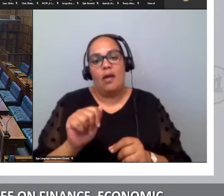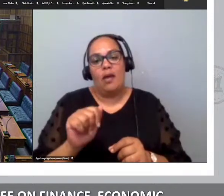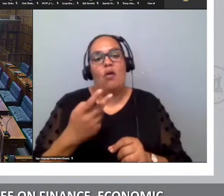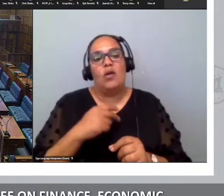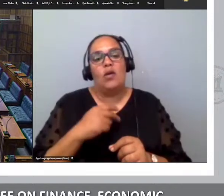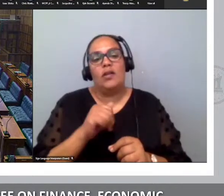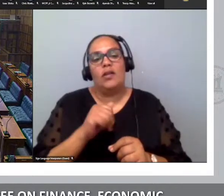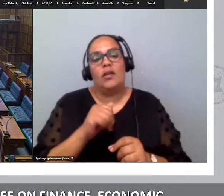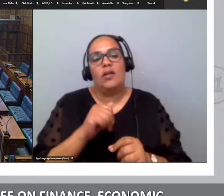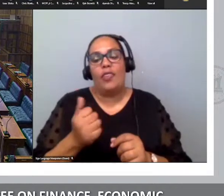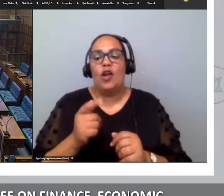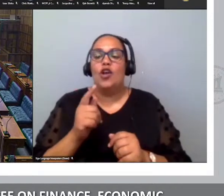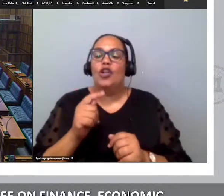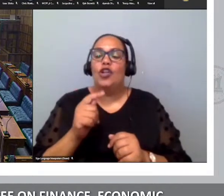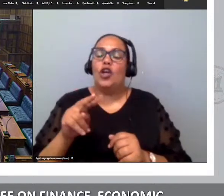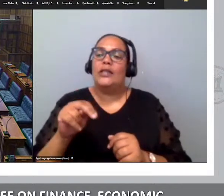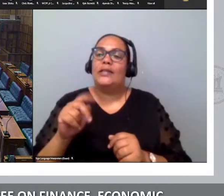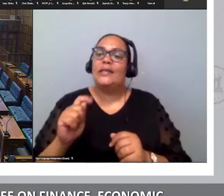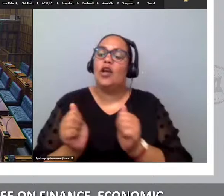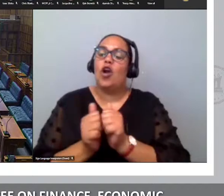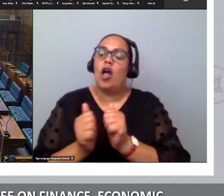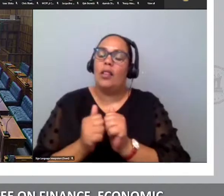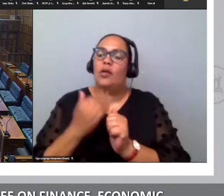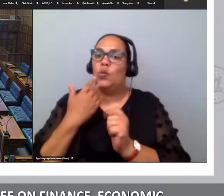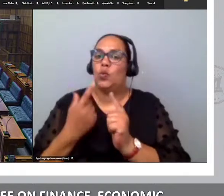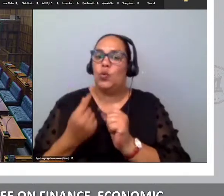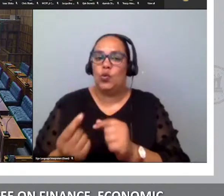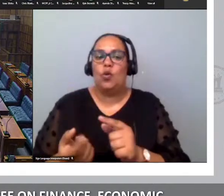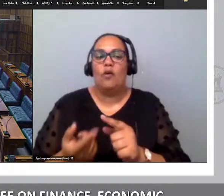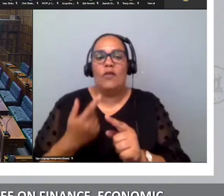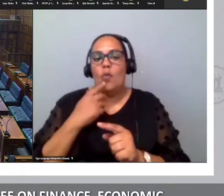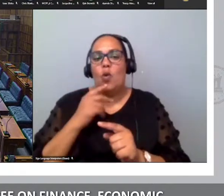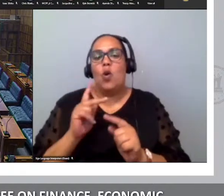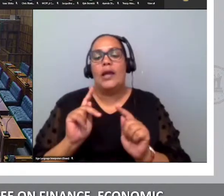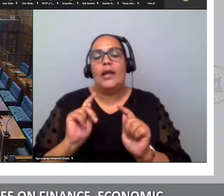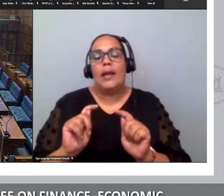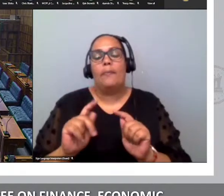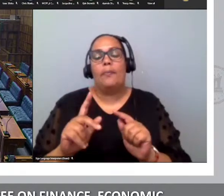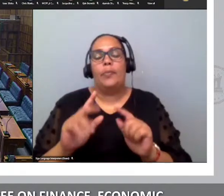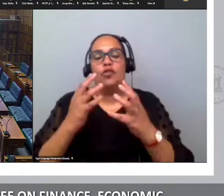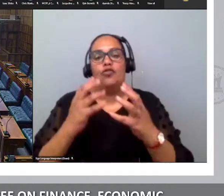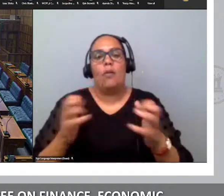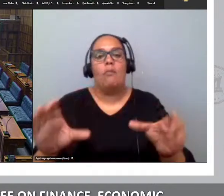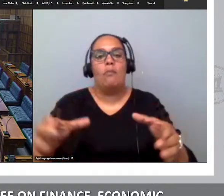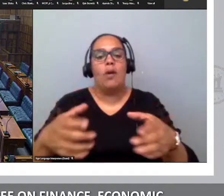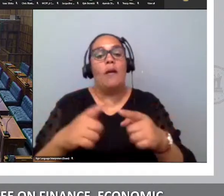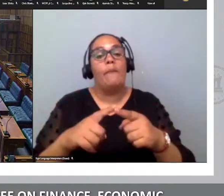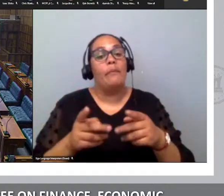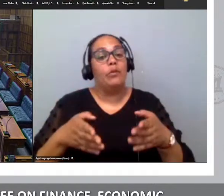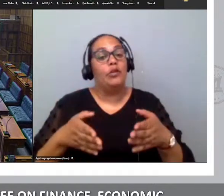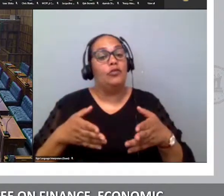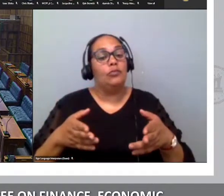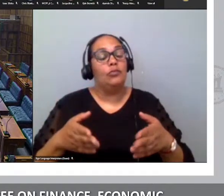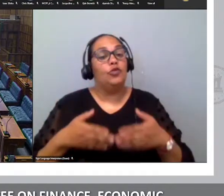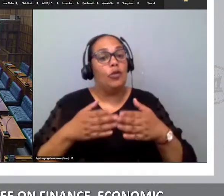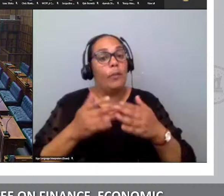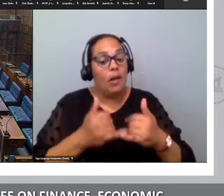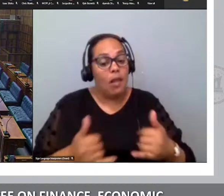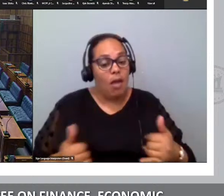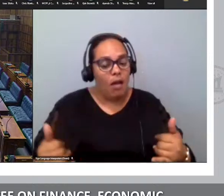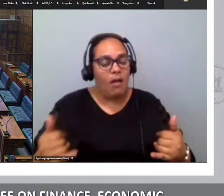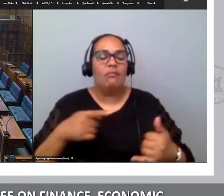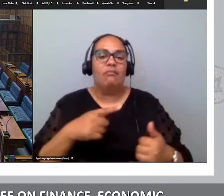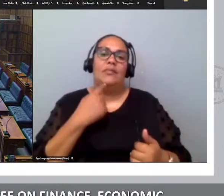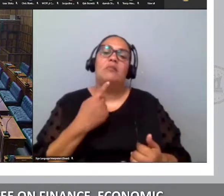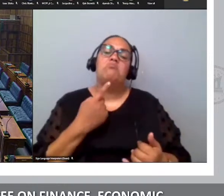transnet colleagues that was recently undertaken by the cape chamber and even with the shipping lines in attendance they said